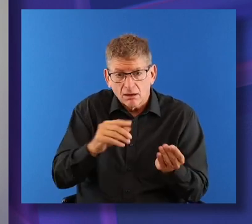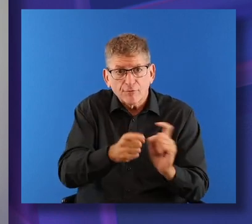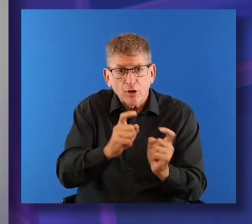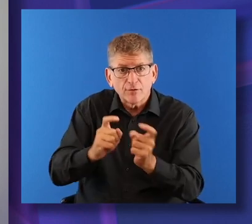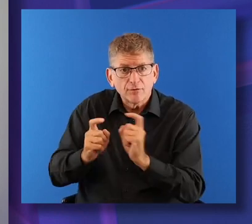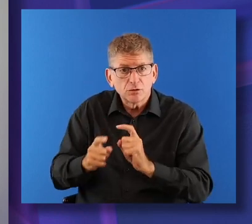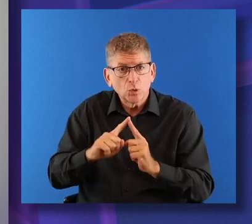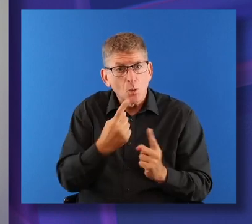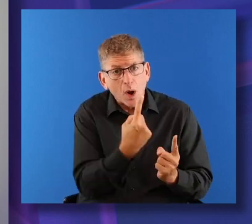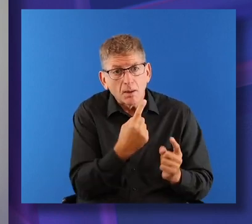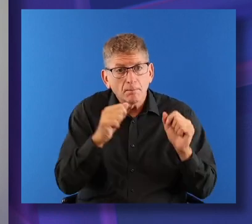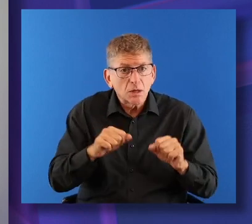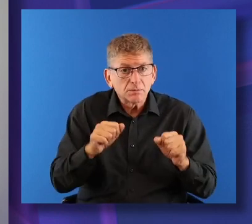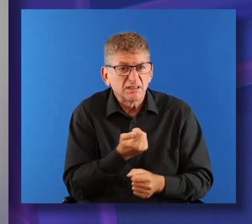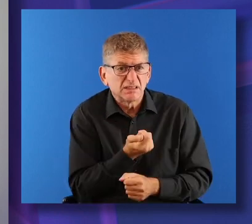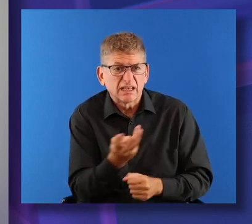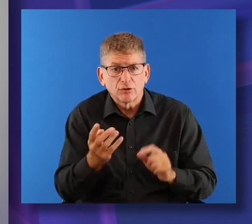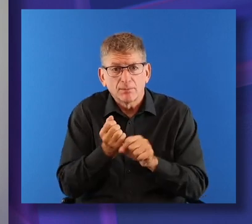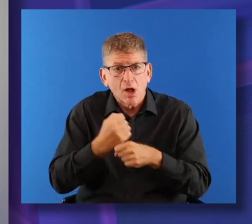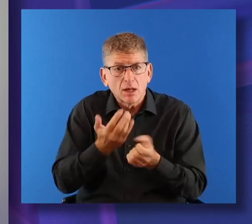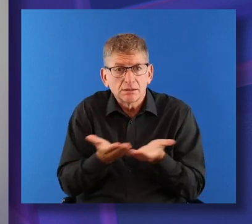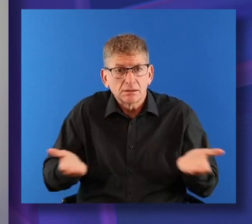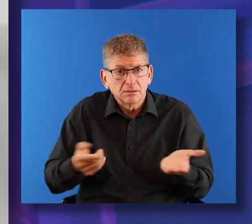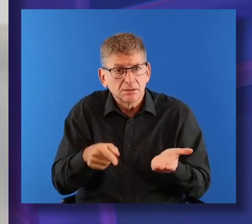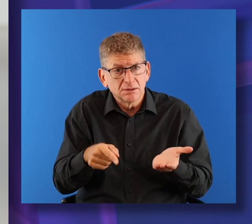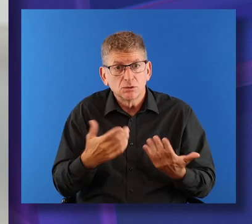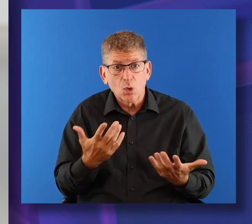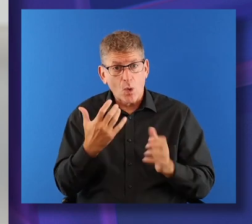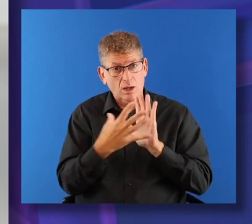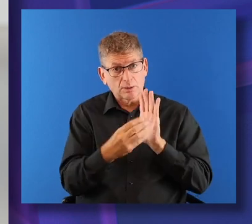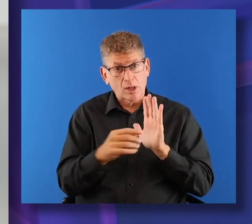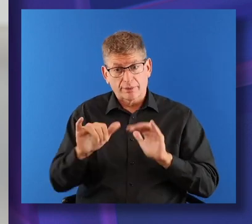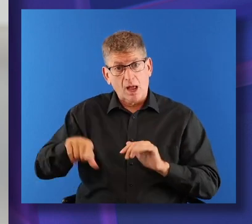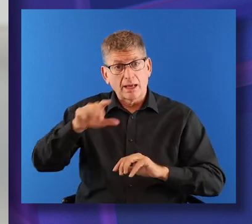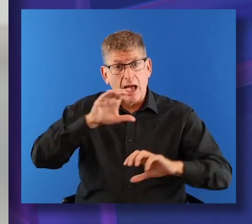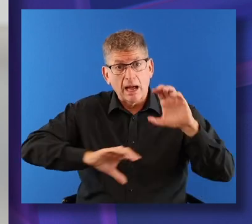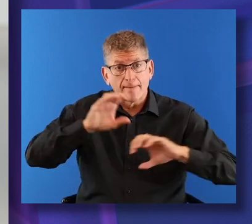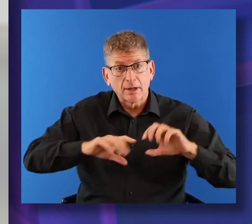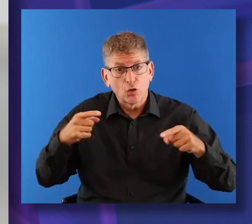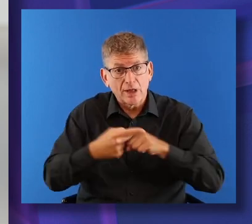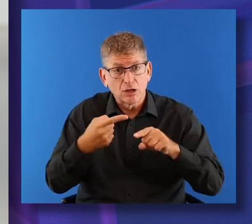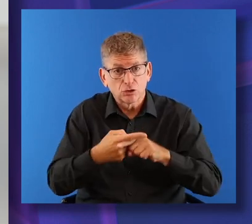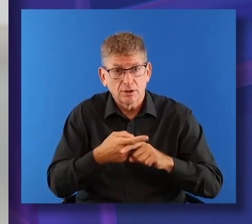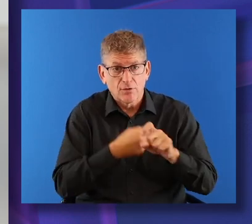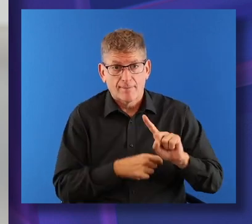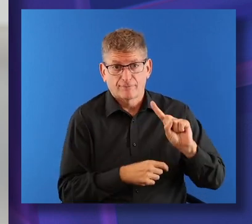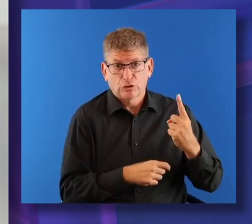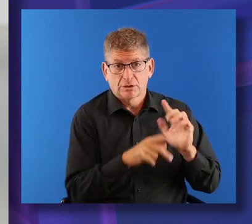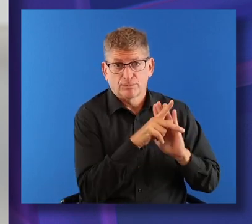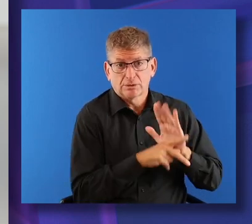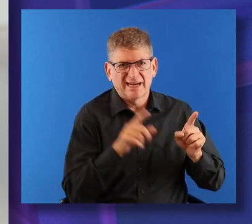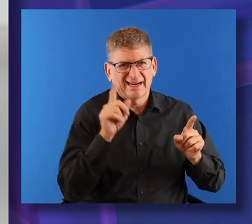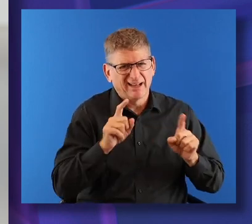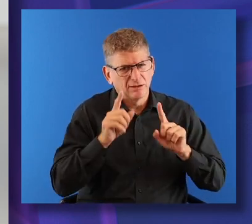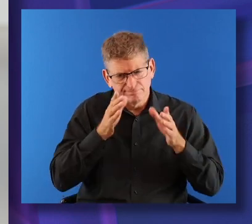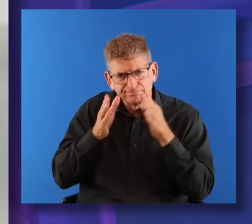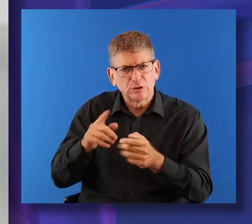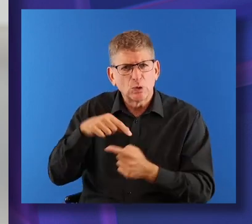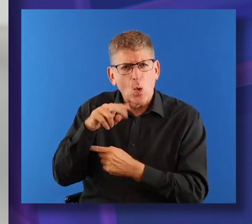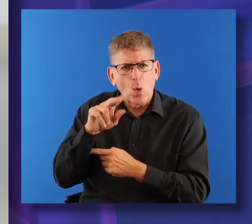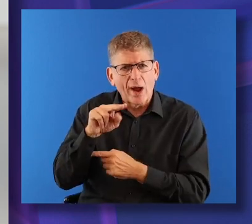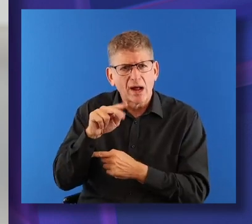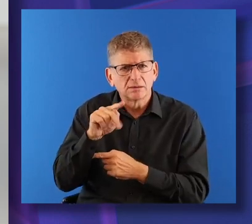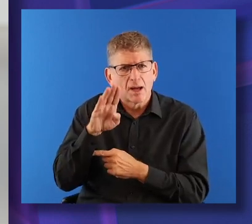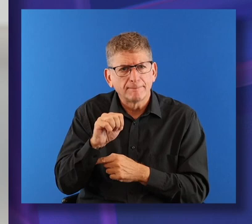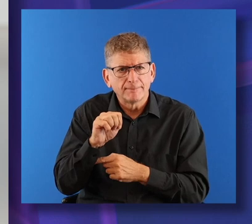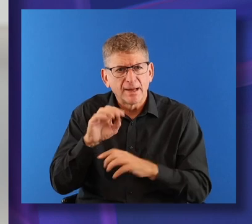principles, we need to resort to quantum chemical calculations to be able to describe the bond-breaking and forming transformations. While in principle the